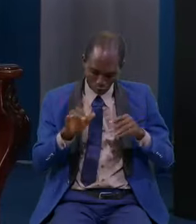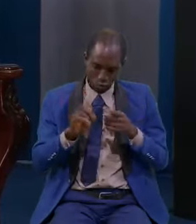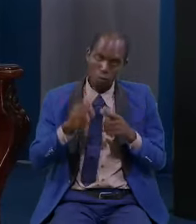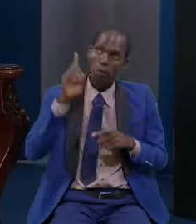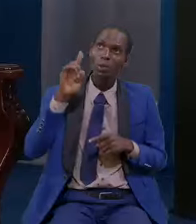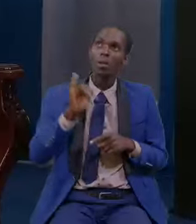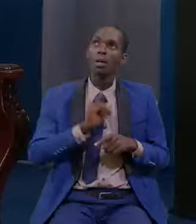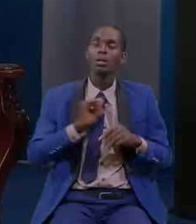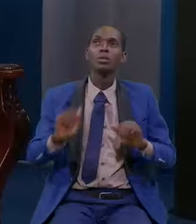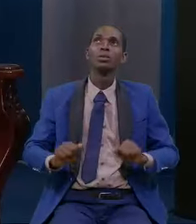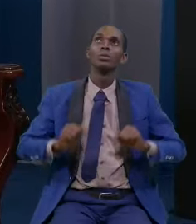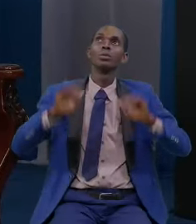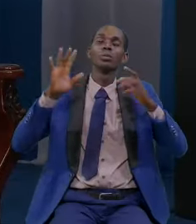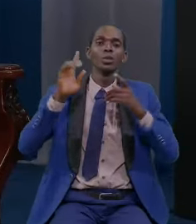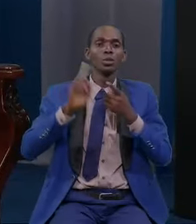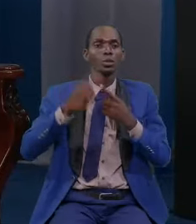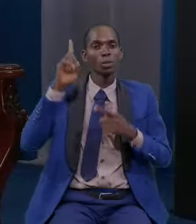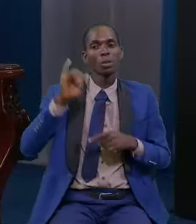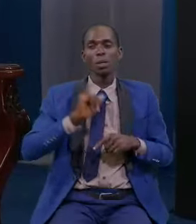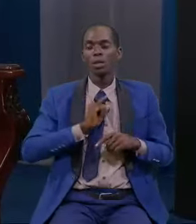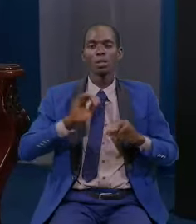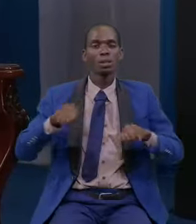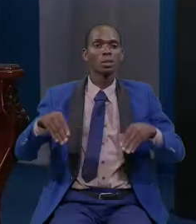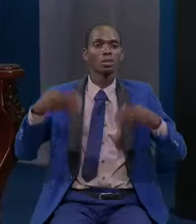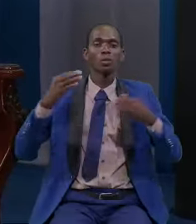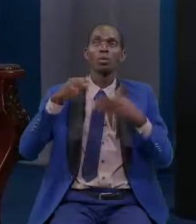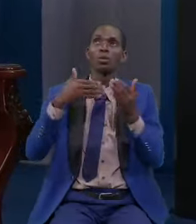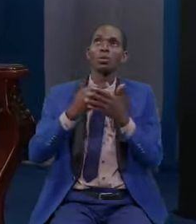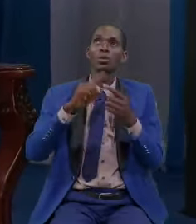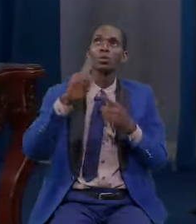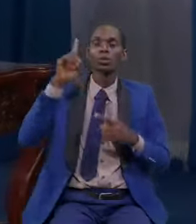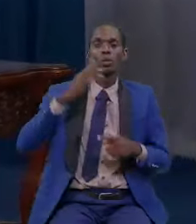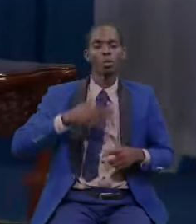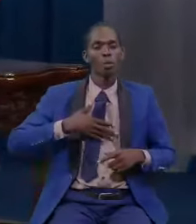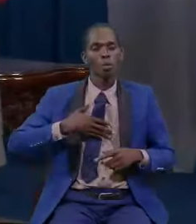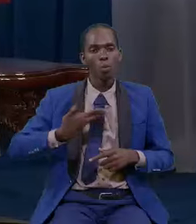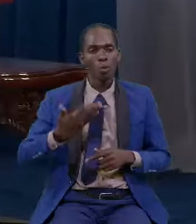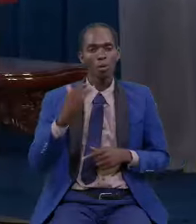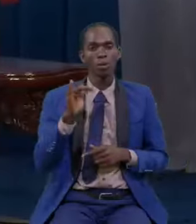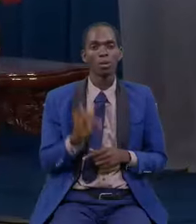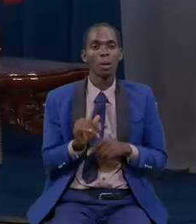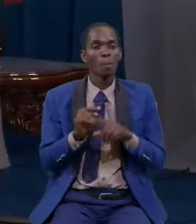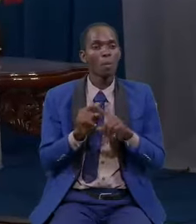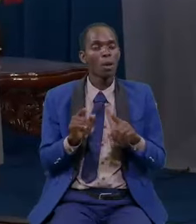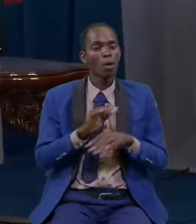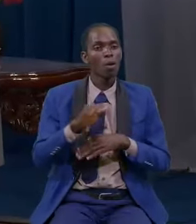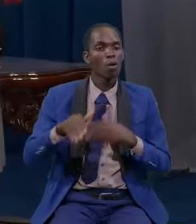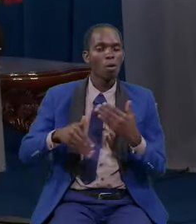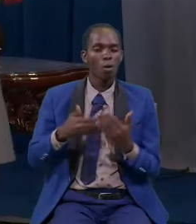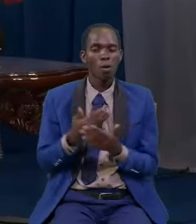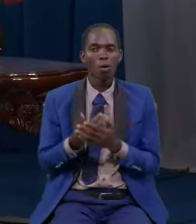to him. I surrender to him voluntarily. But all the others who do